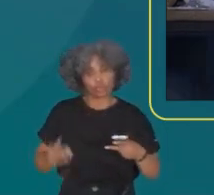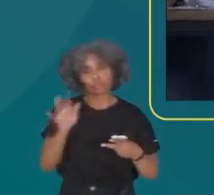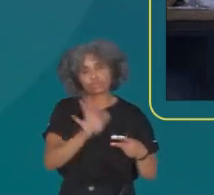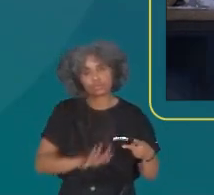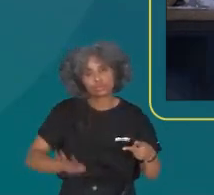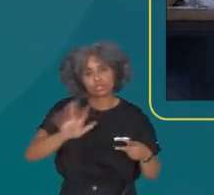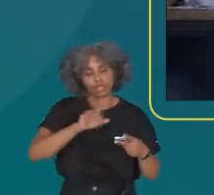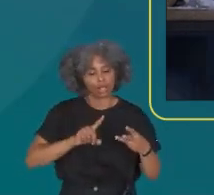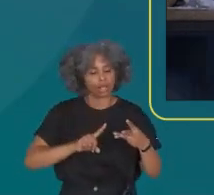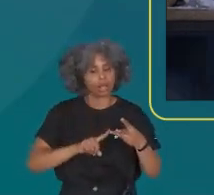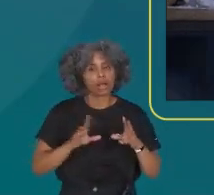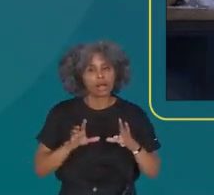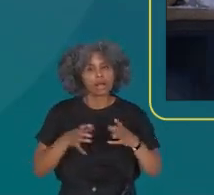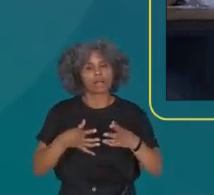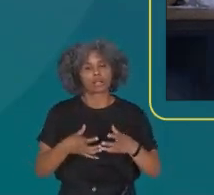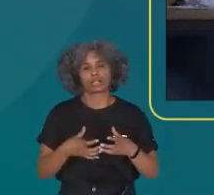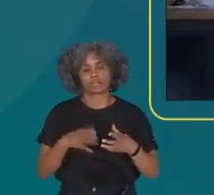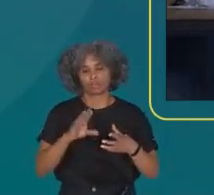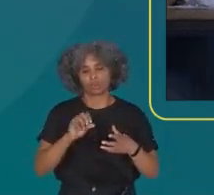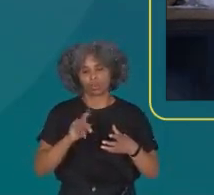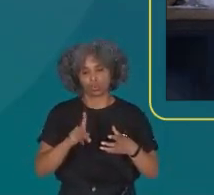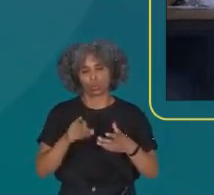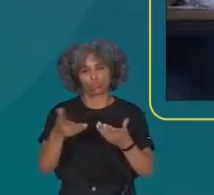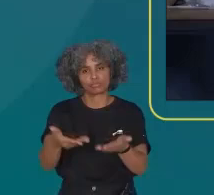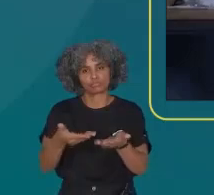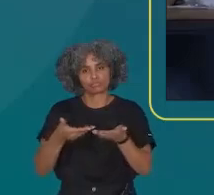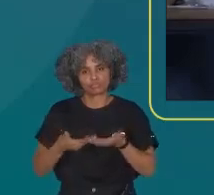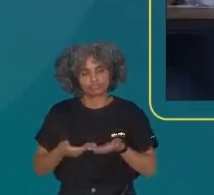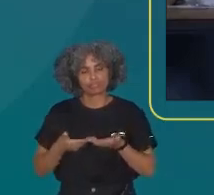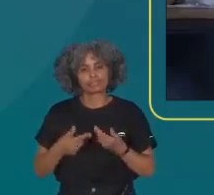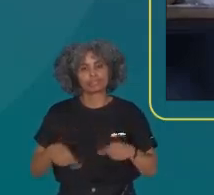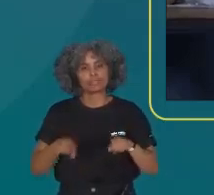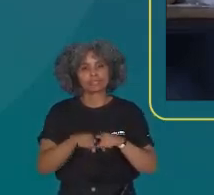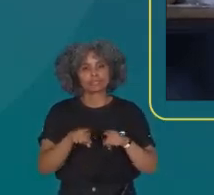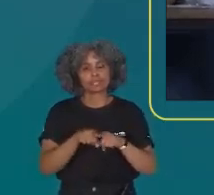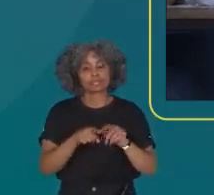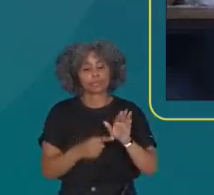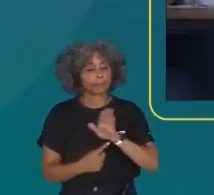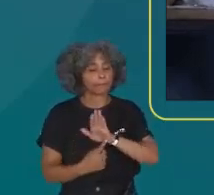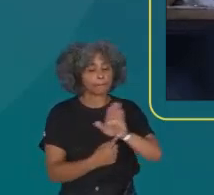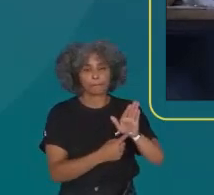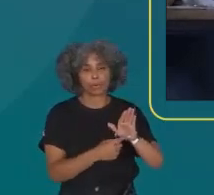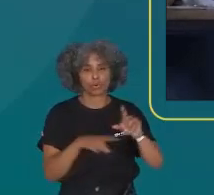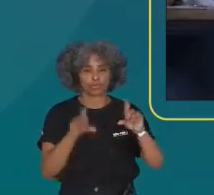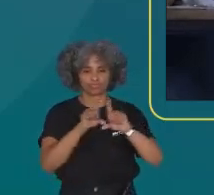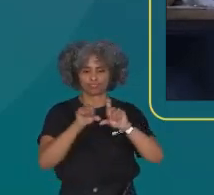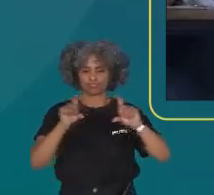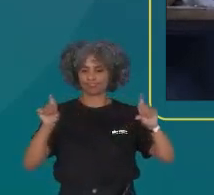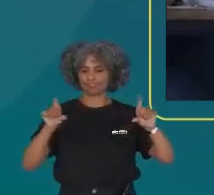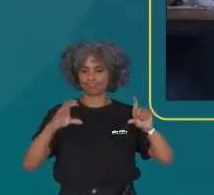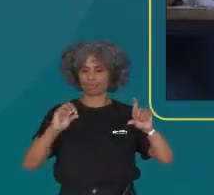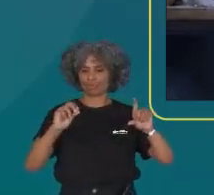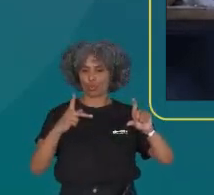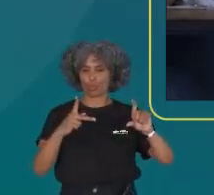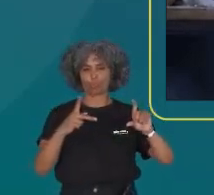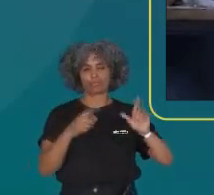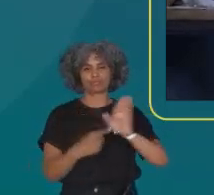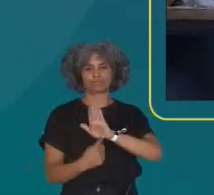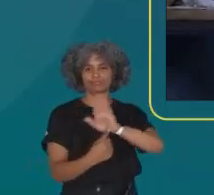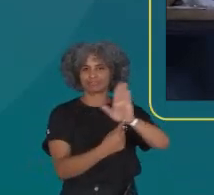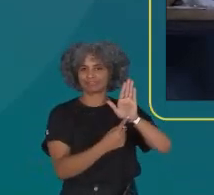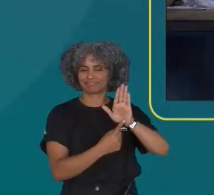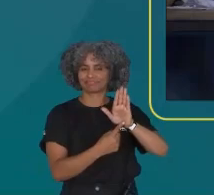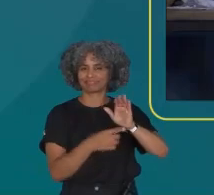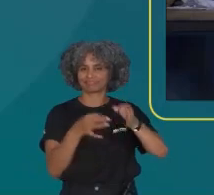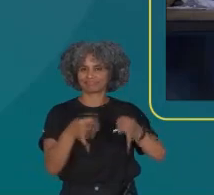logo and the slogan of the COP. We then get to work, because we have the privilege and the relationship with the United